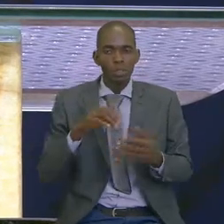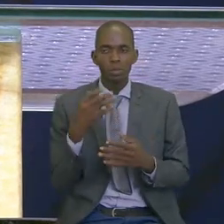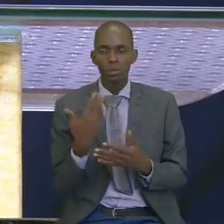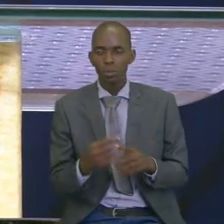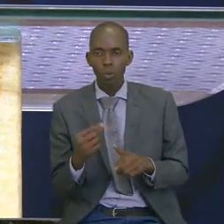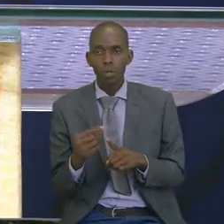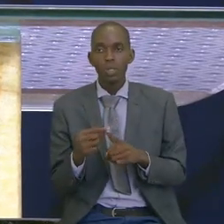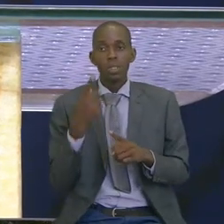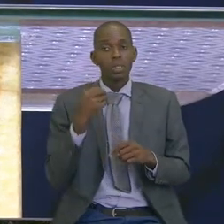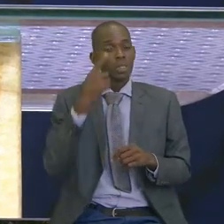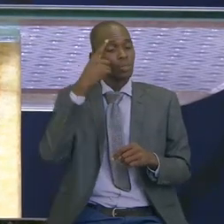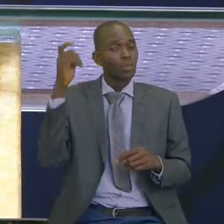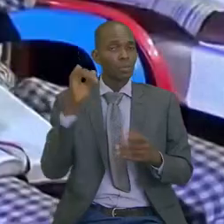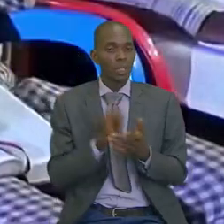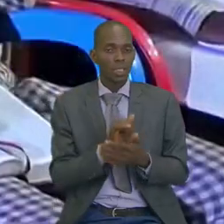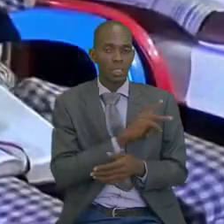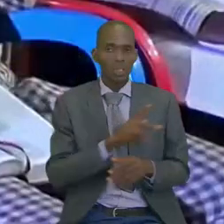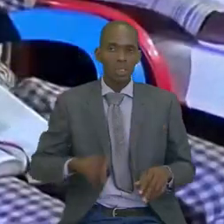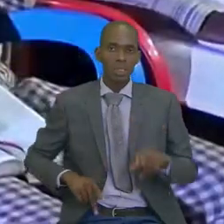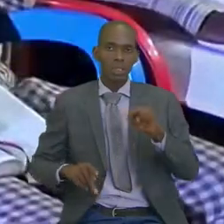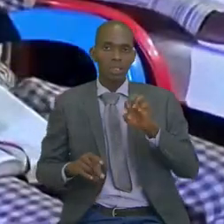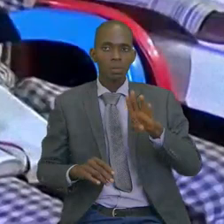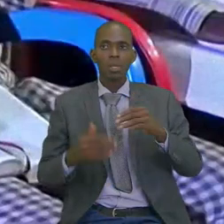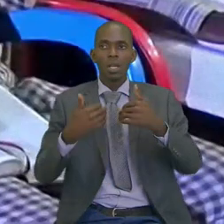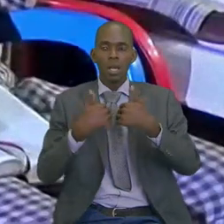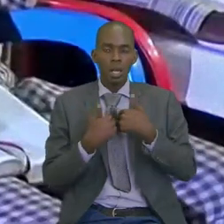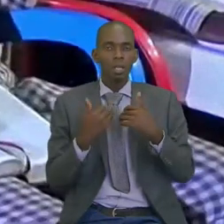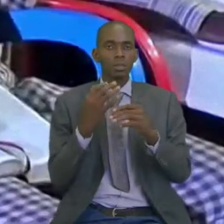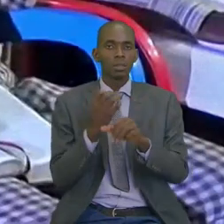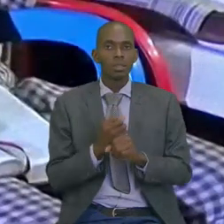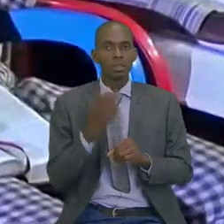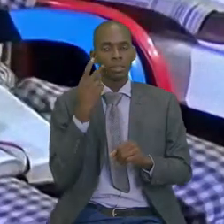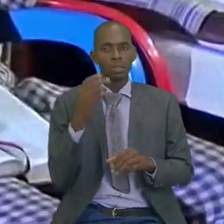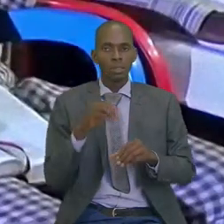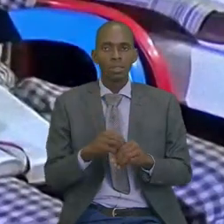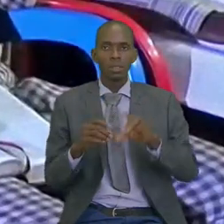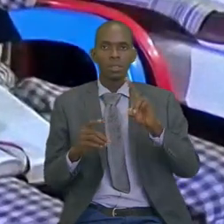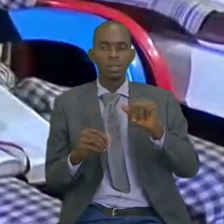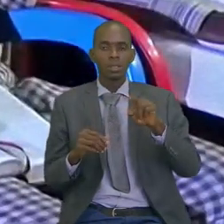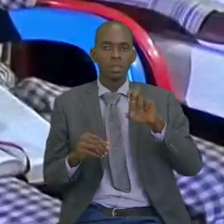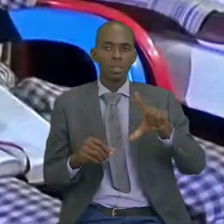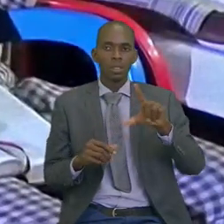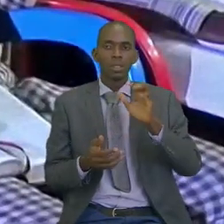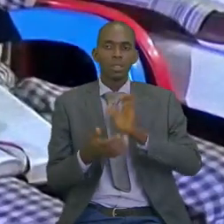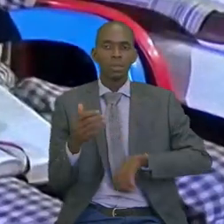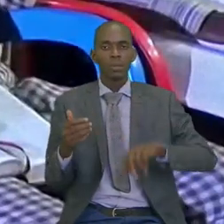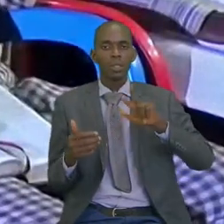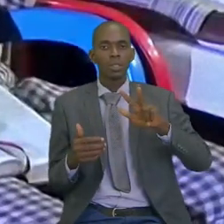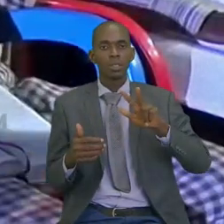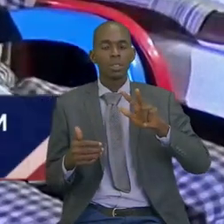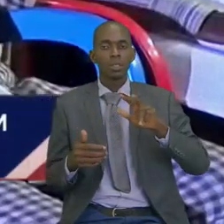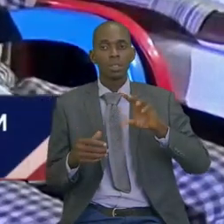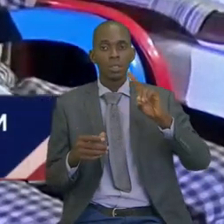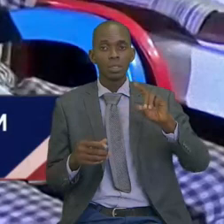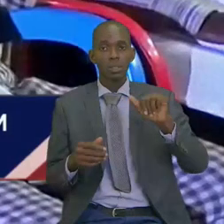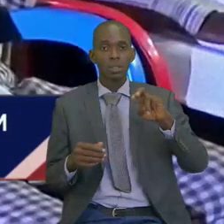dream that Nebuchadnezzar had lost. Look at this, we're looking at Daniel chapter 2 verse 31. It says,